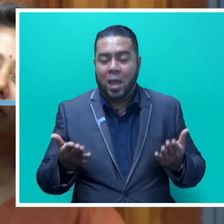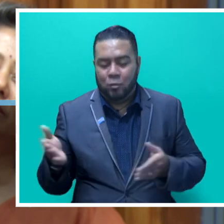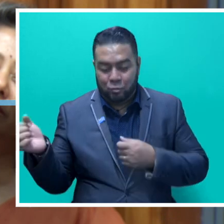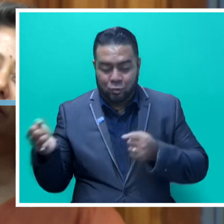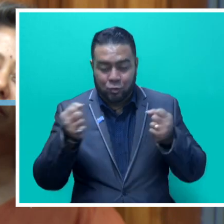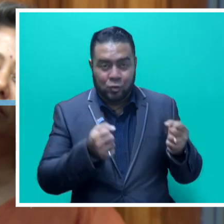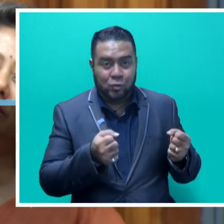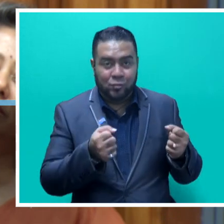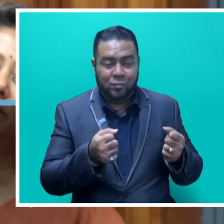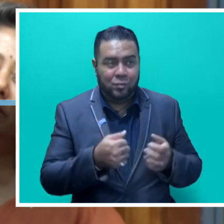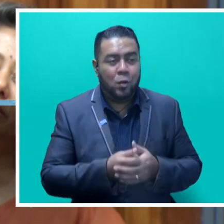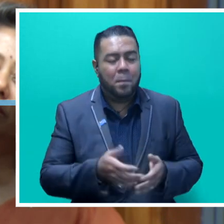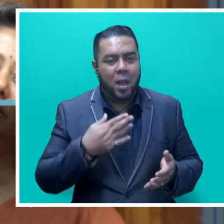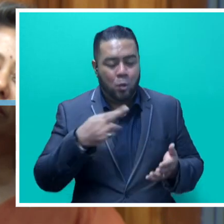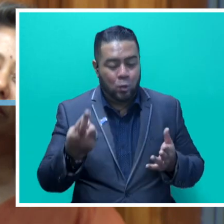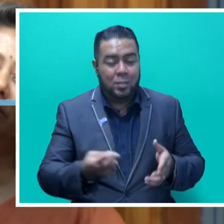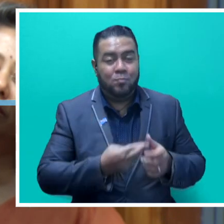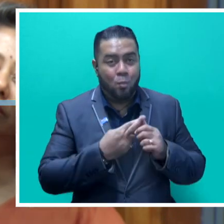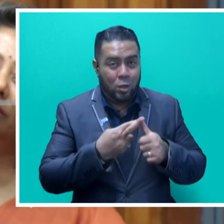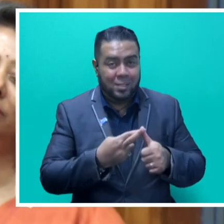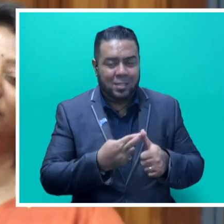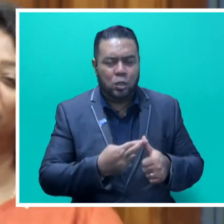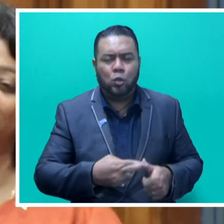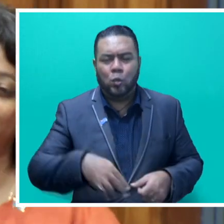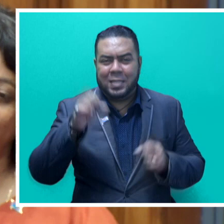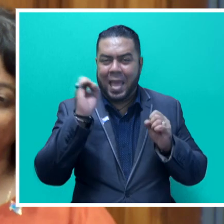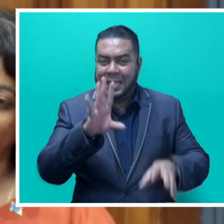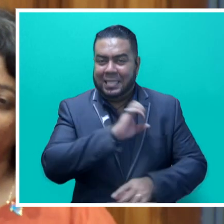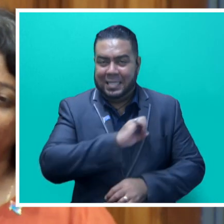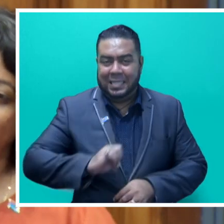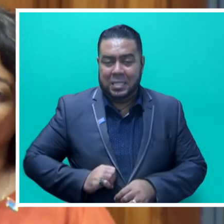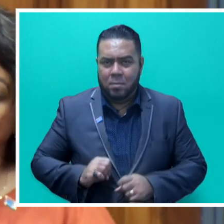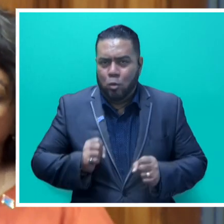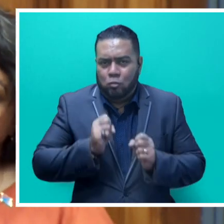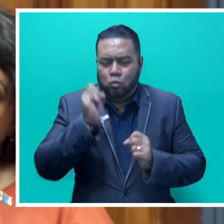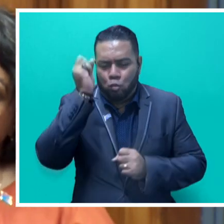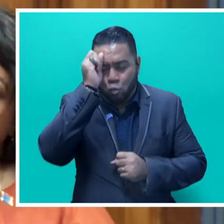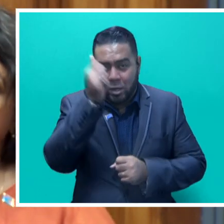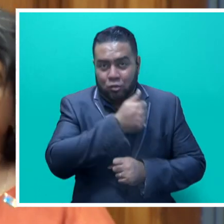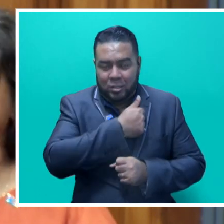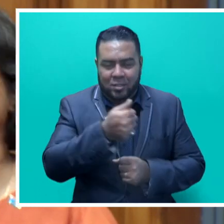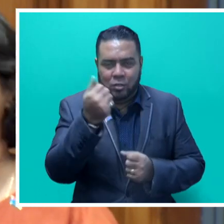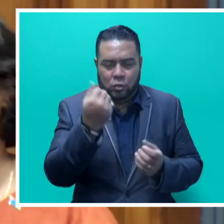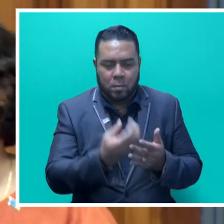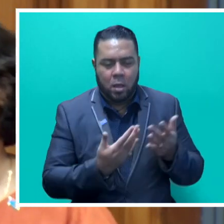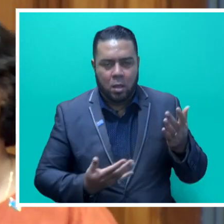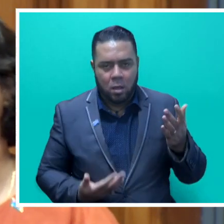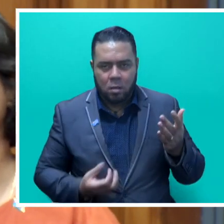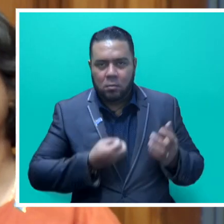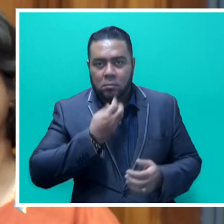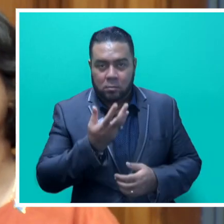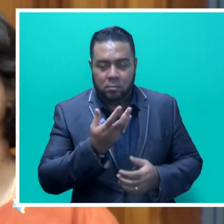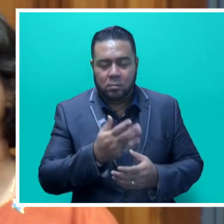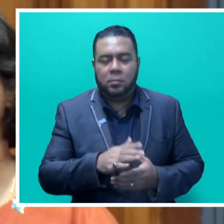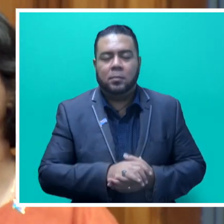substantive response to His Excellency's most gracious address. I am deeply honored by the show of confidence bestowed upon me